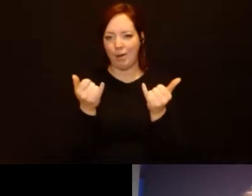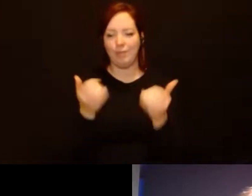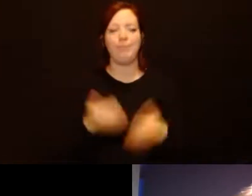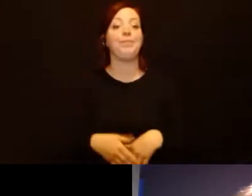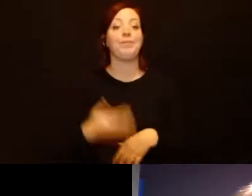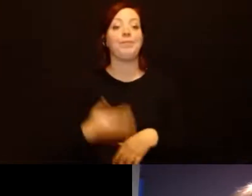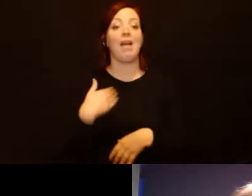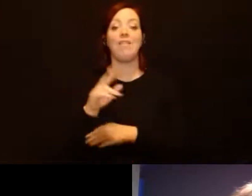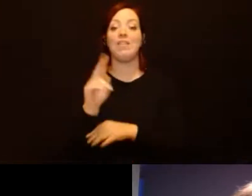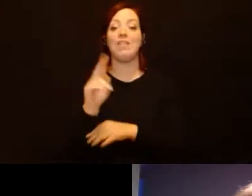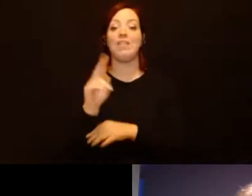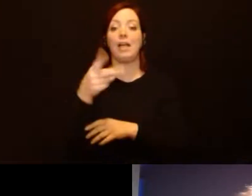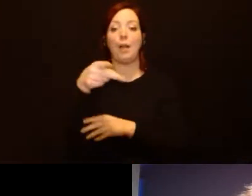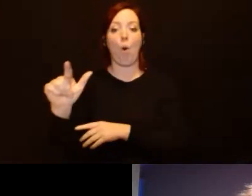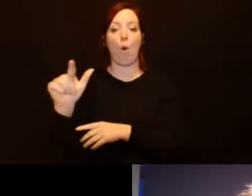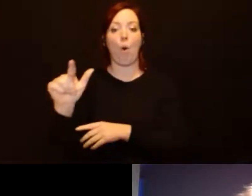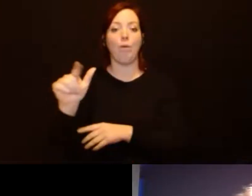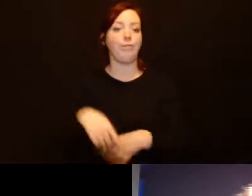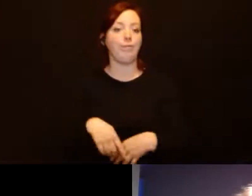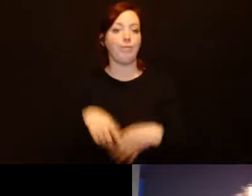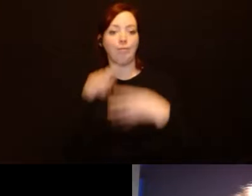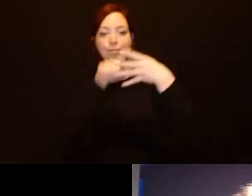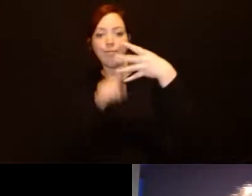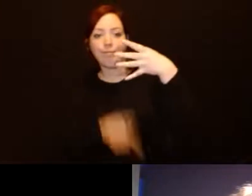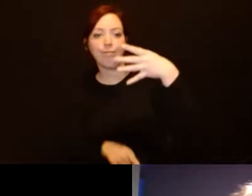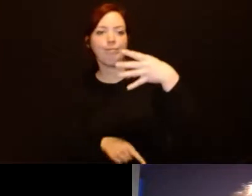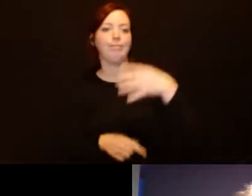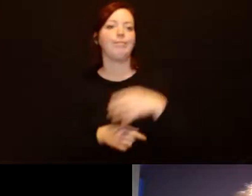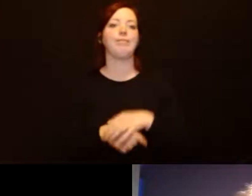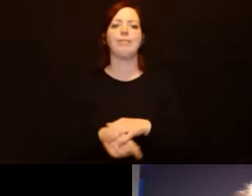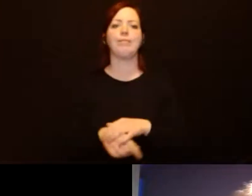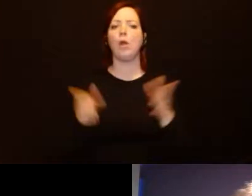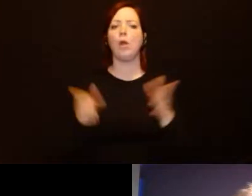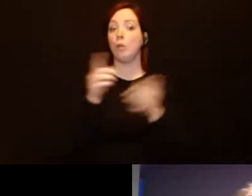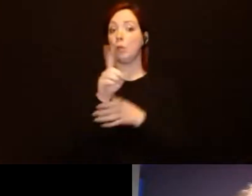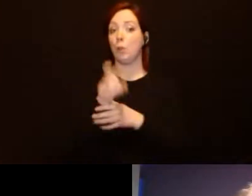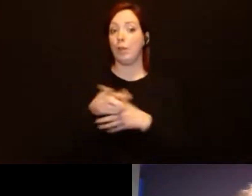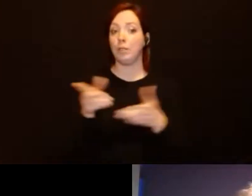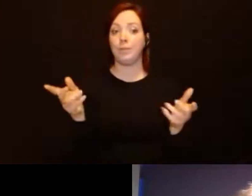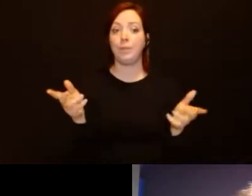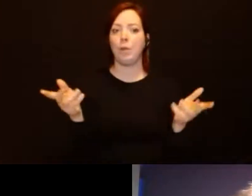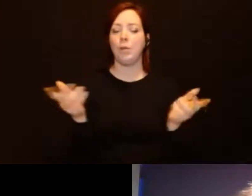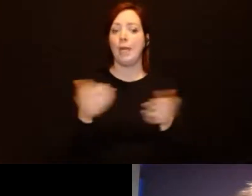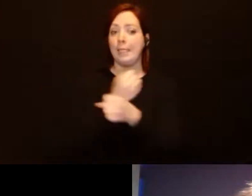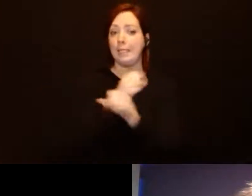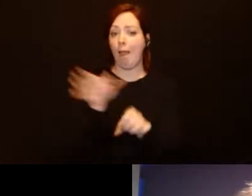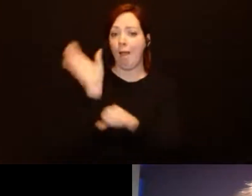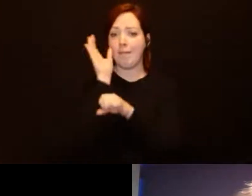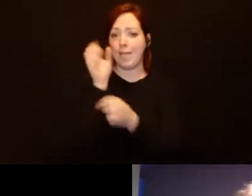our second poll, if we could show that, is what safe listening strategies would be most effective for